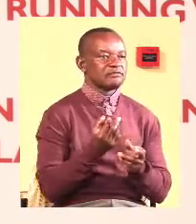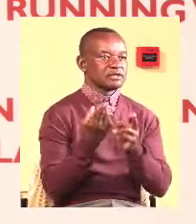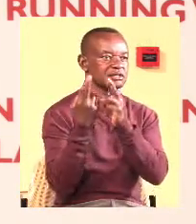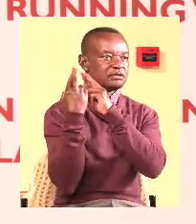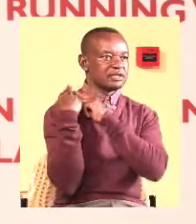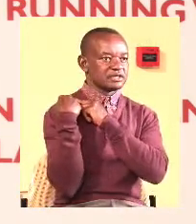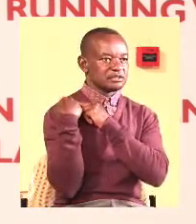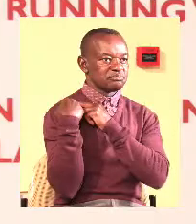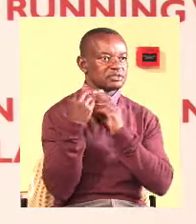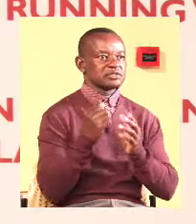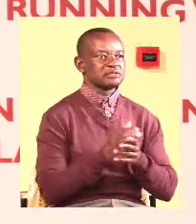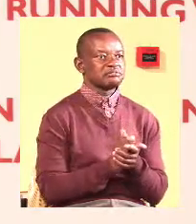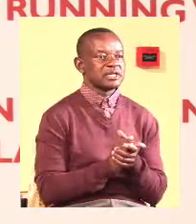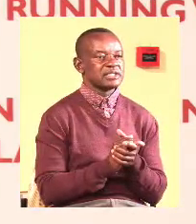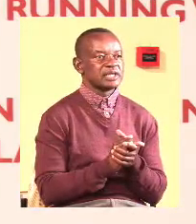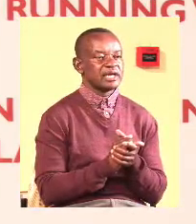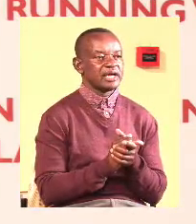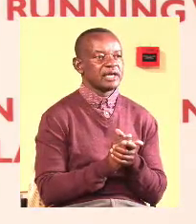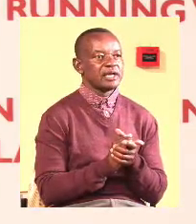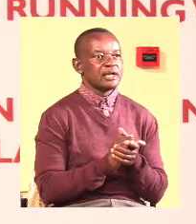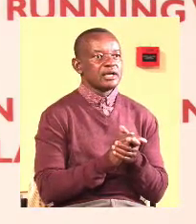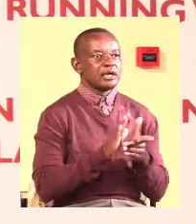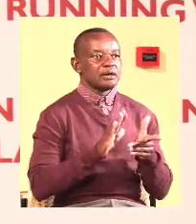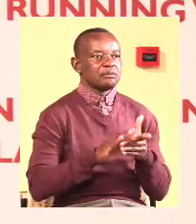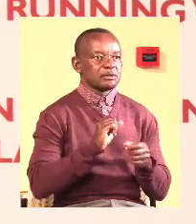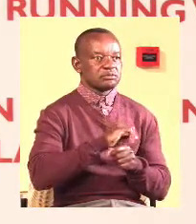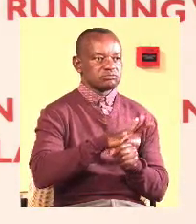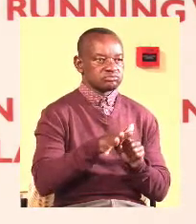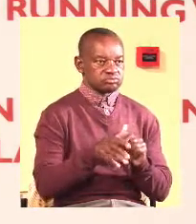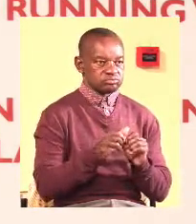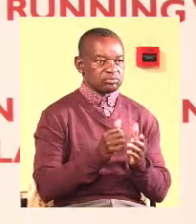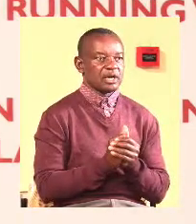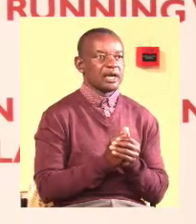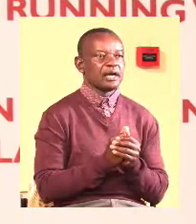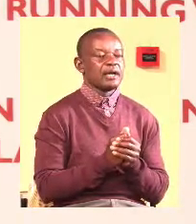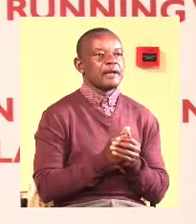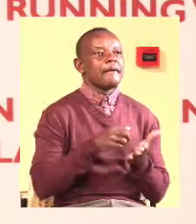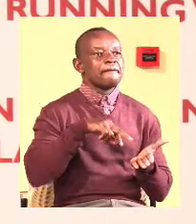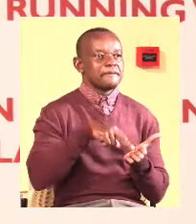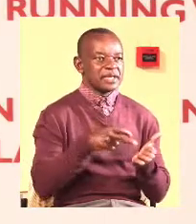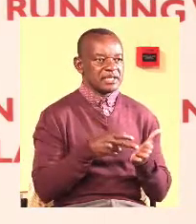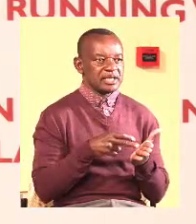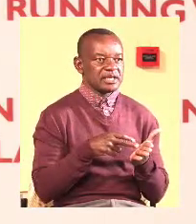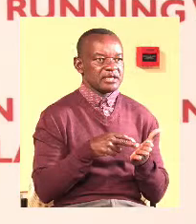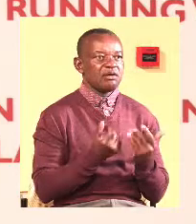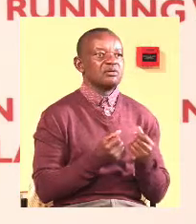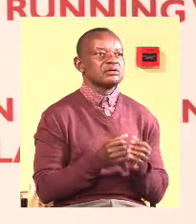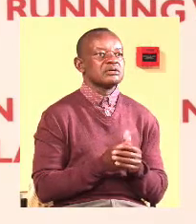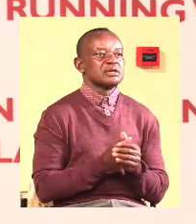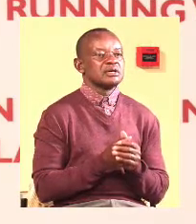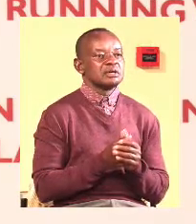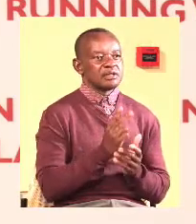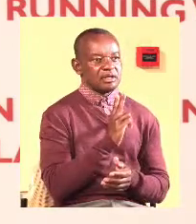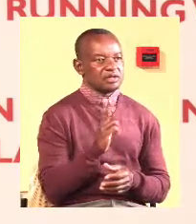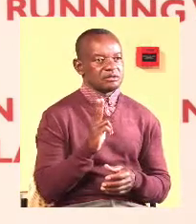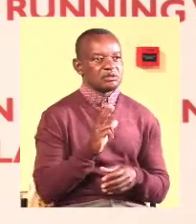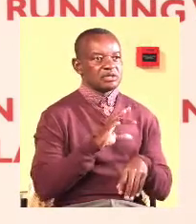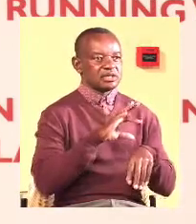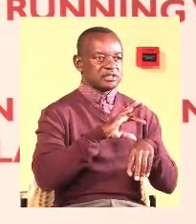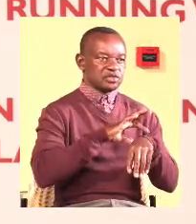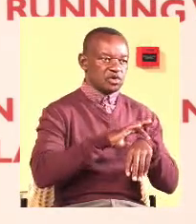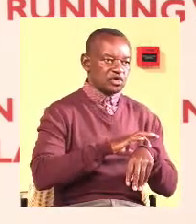The case management team is the clinical team. These are the doctors and the nurses, the health